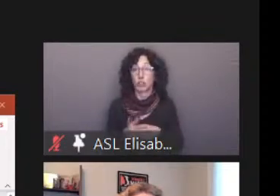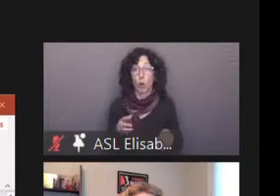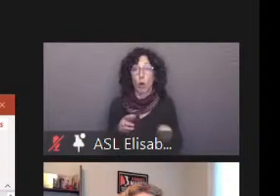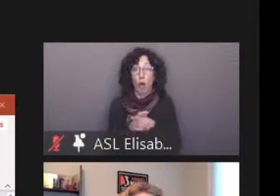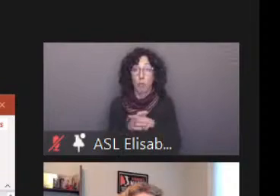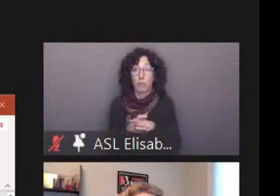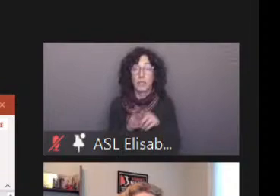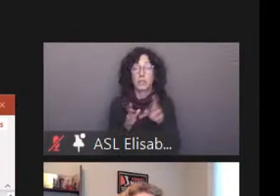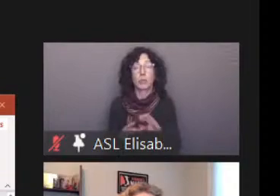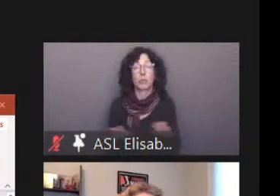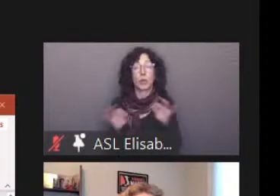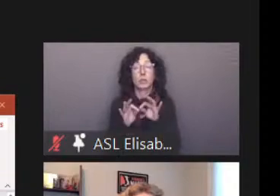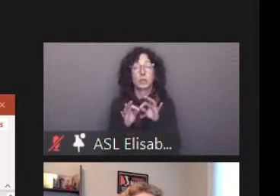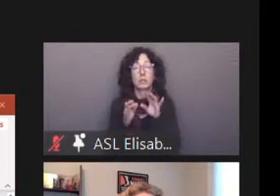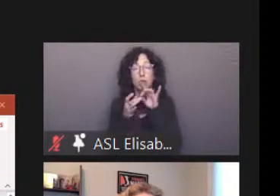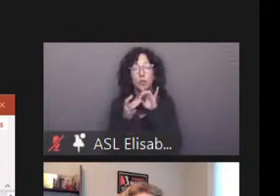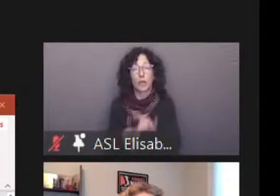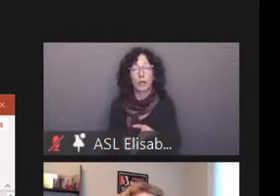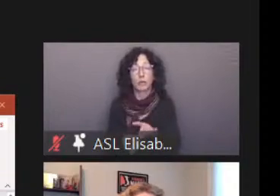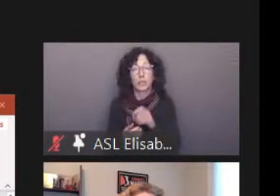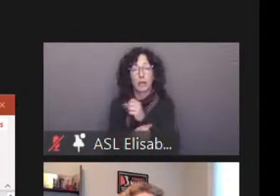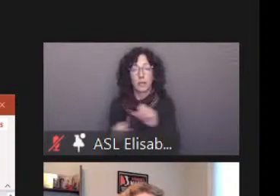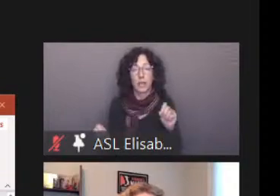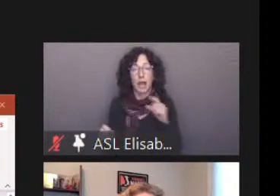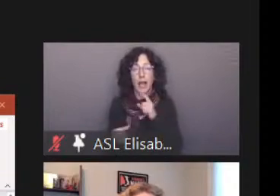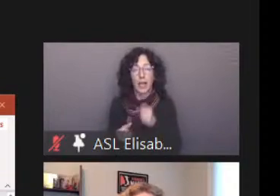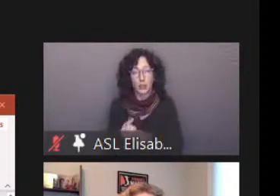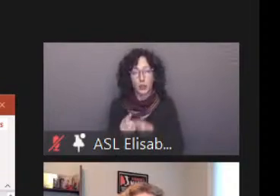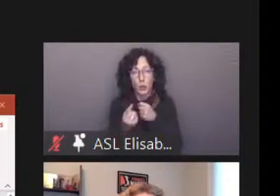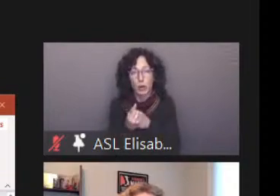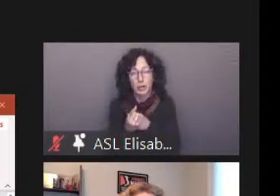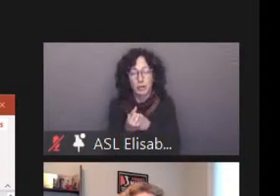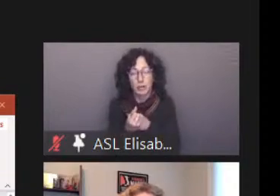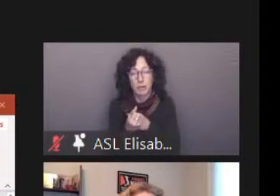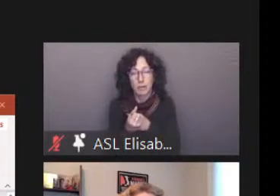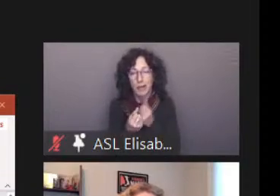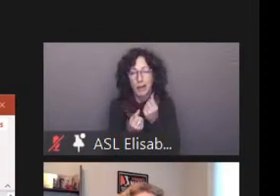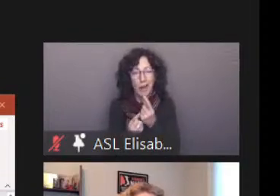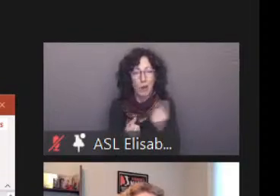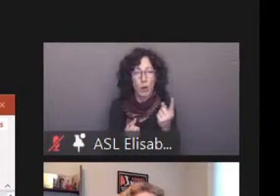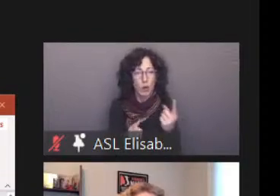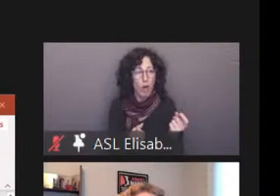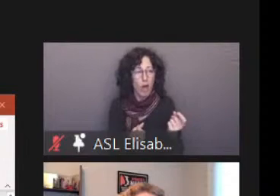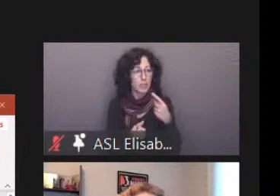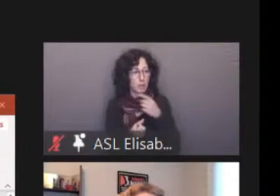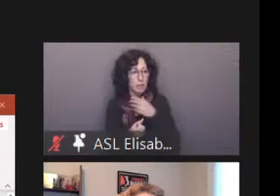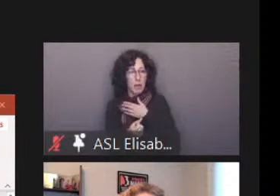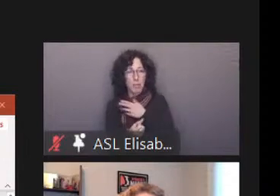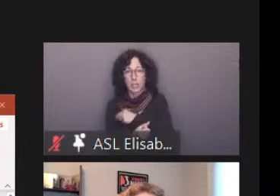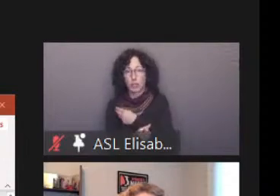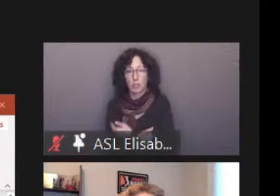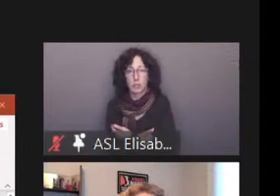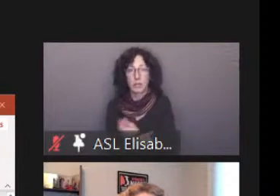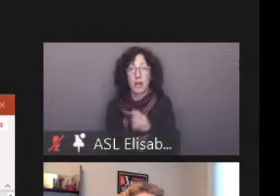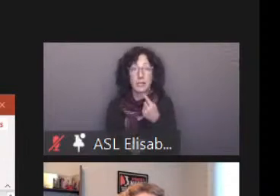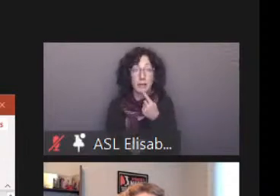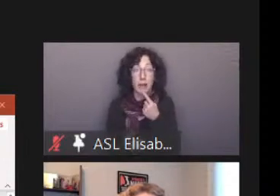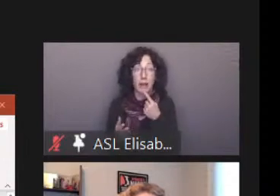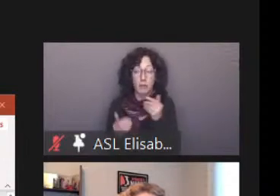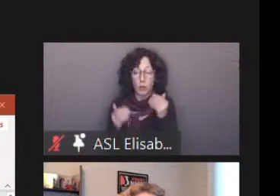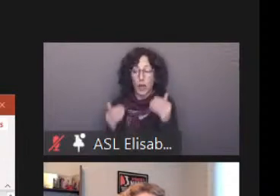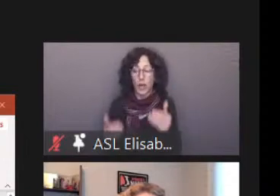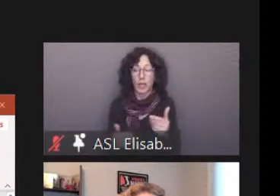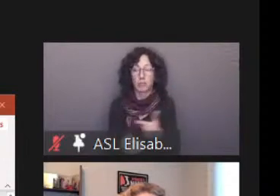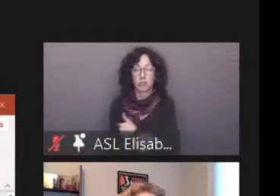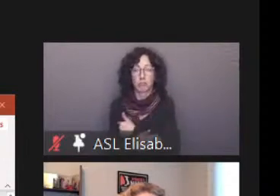around safety, and I endorse it. Anybody who asks me, anyone who's my patient, I would say, get the vaccine.